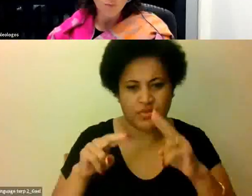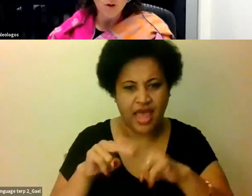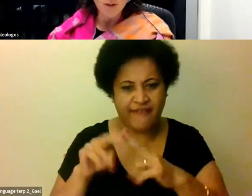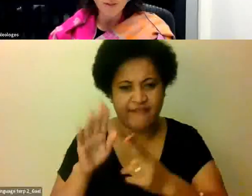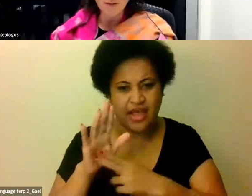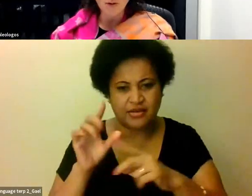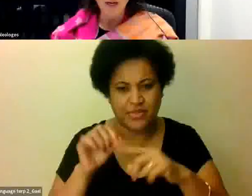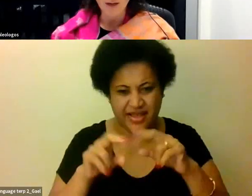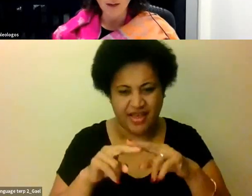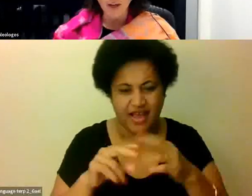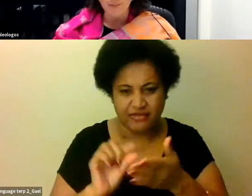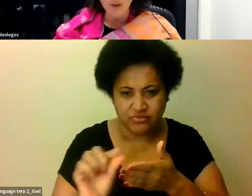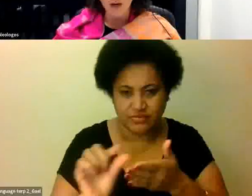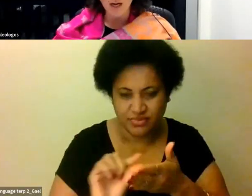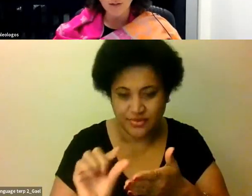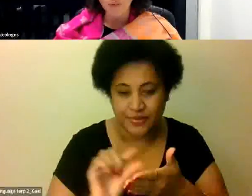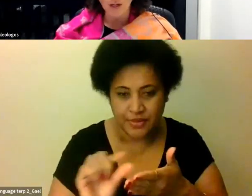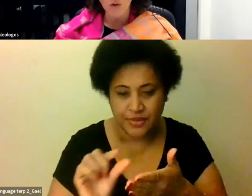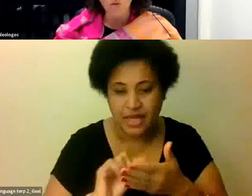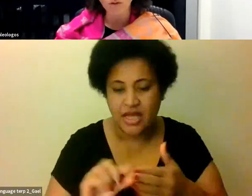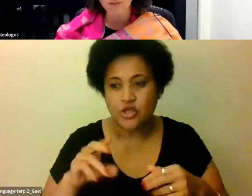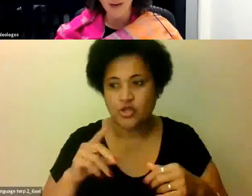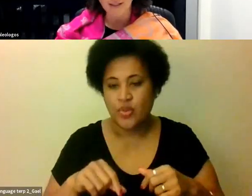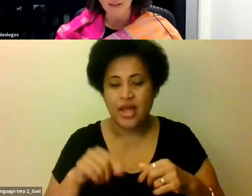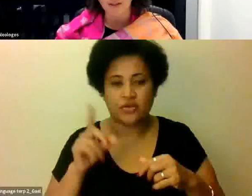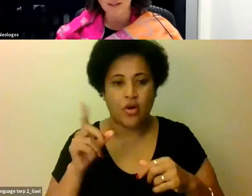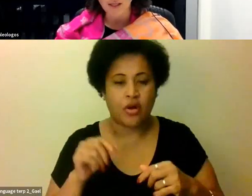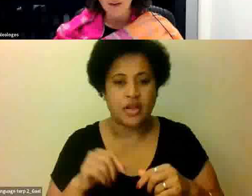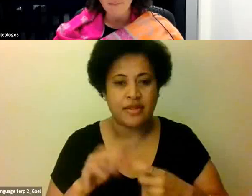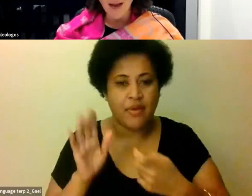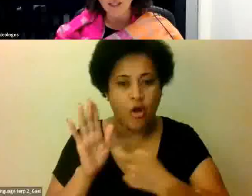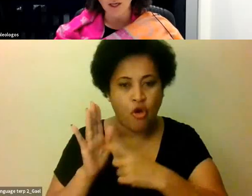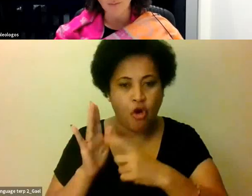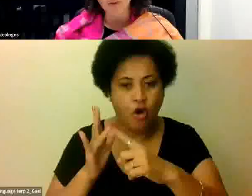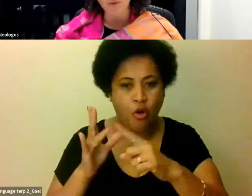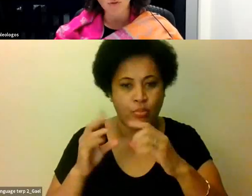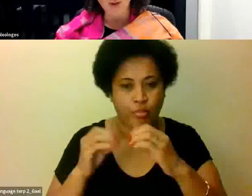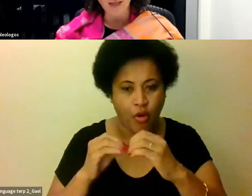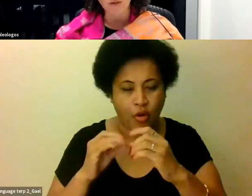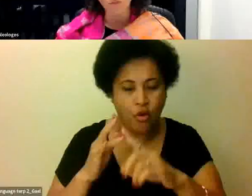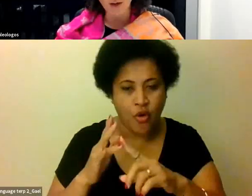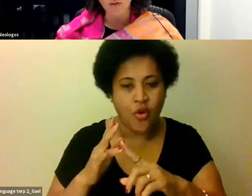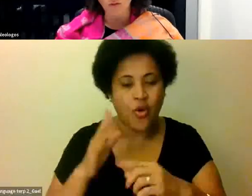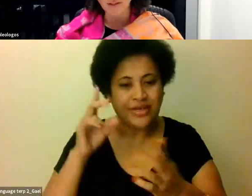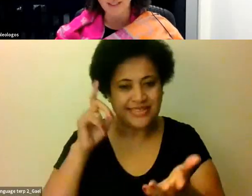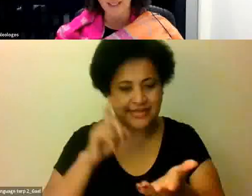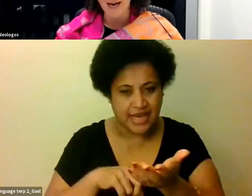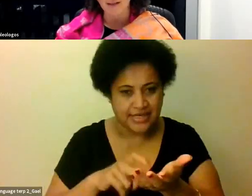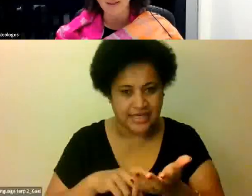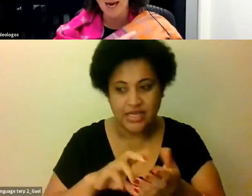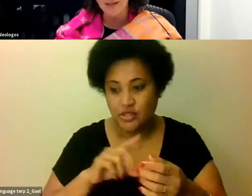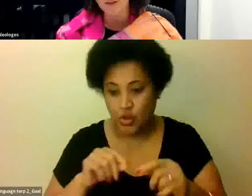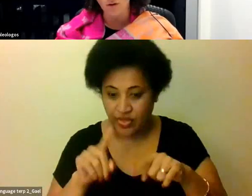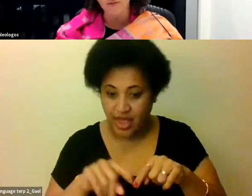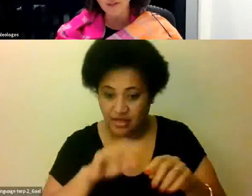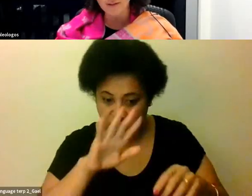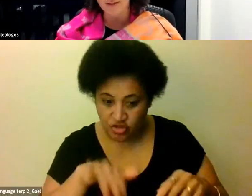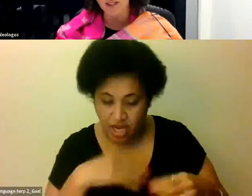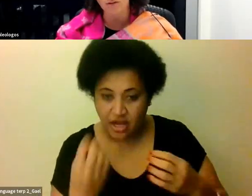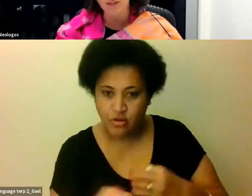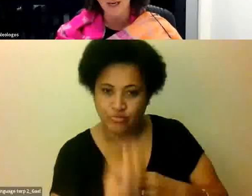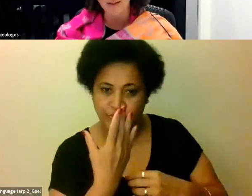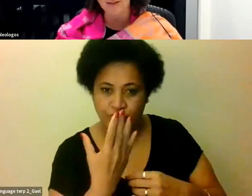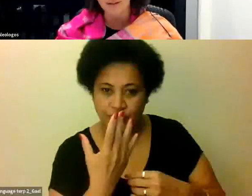what happened was a kind of automated match-up between the records in our tax